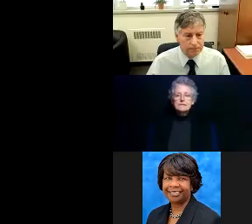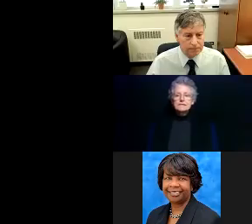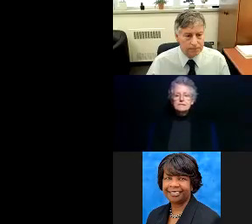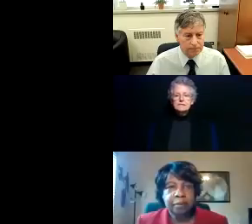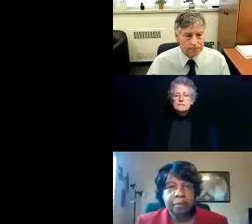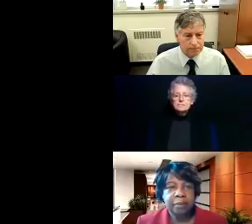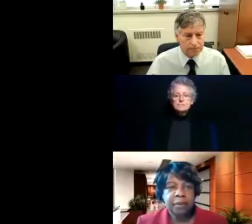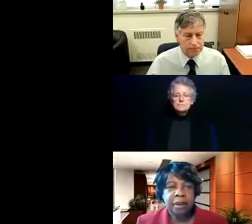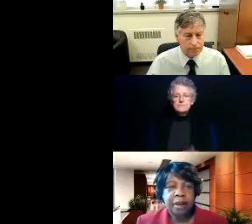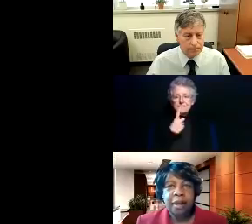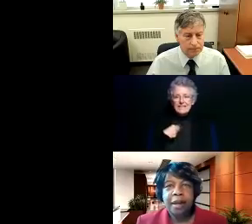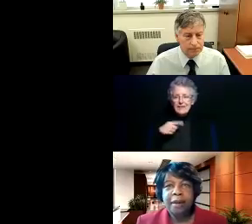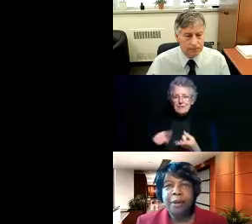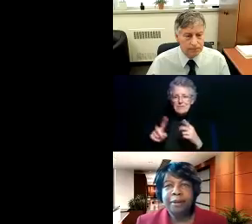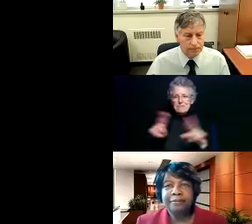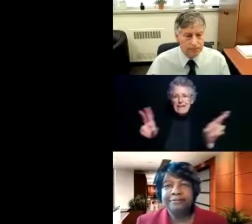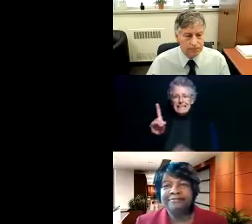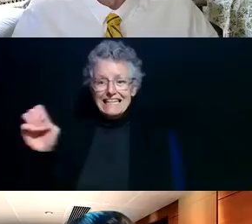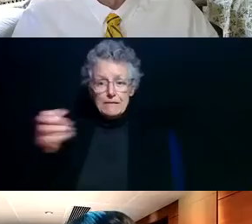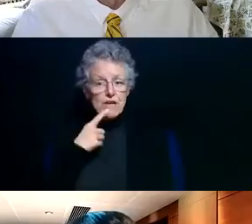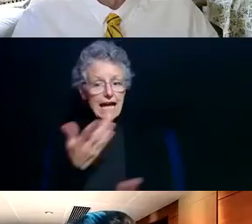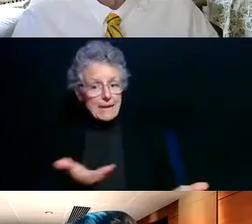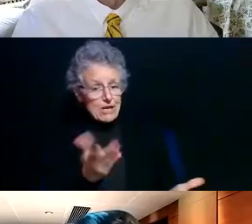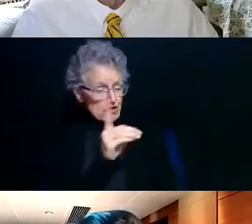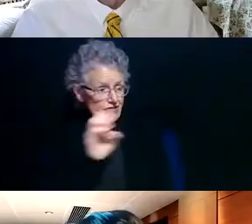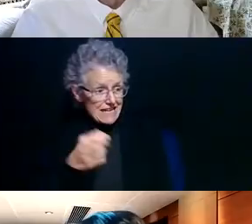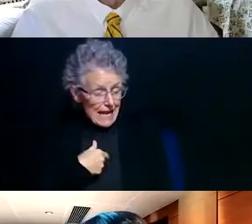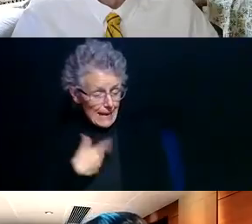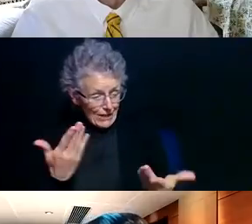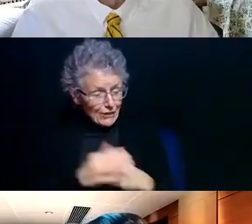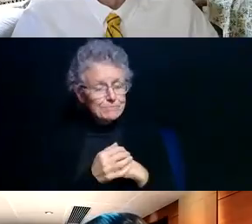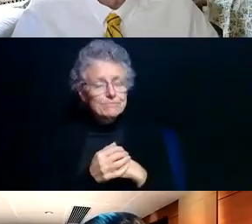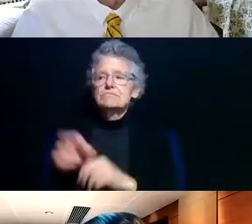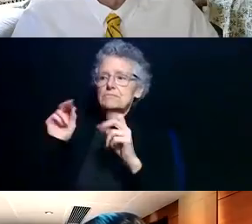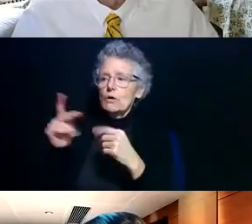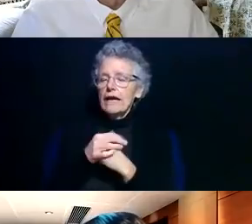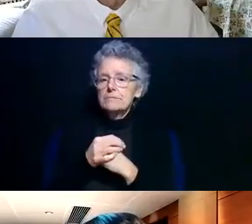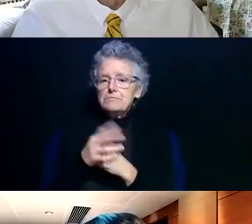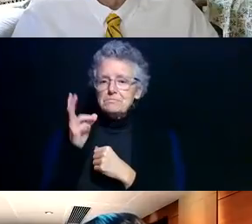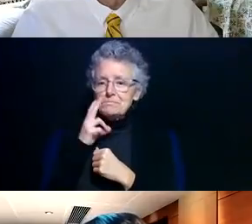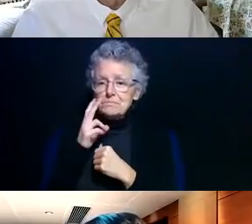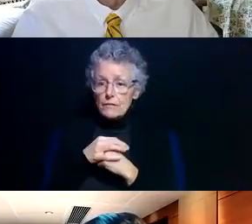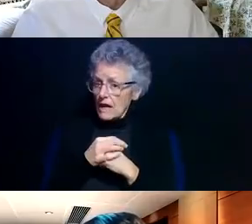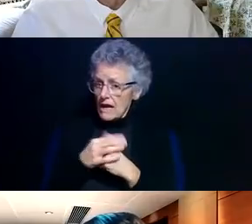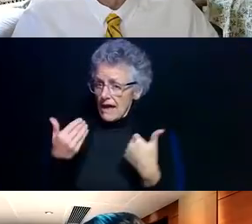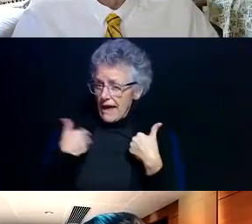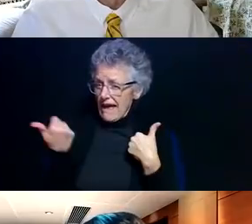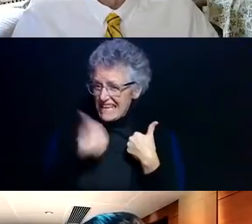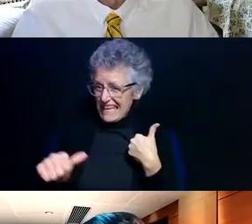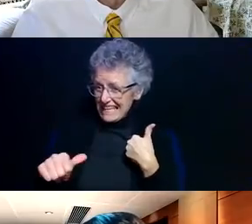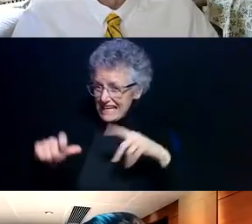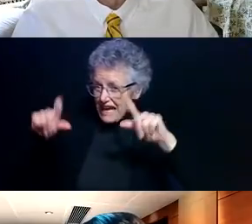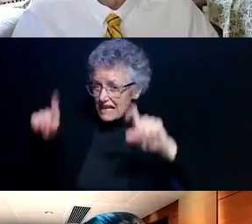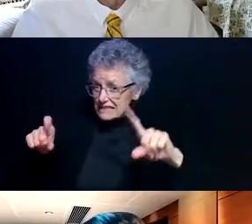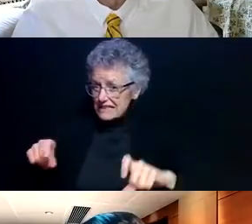Let me know when you're on, Dee. I'm on. Okay. Let's see here. Was there any assessment of